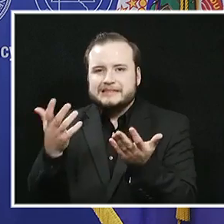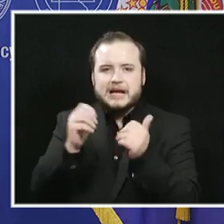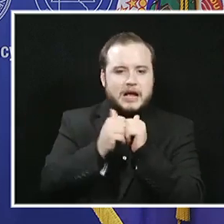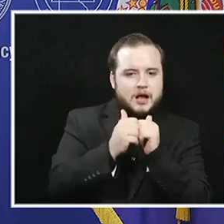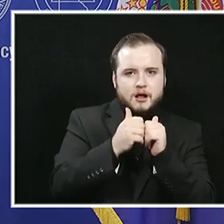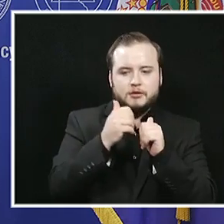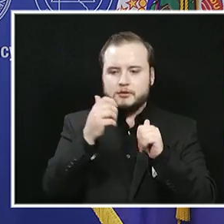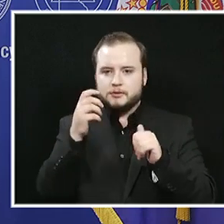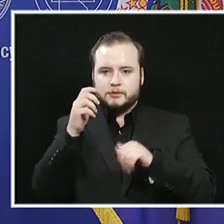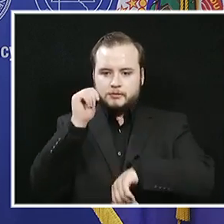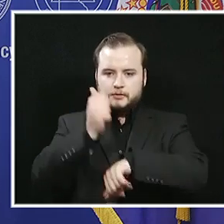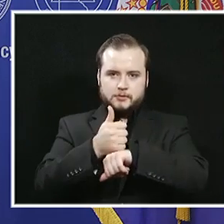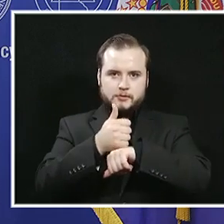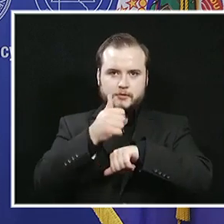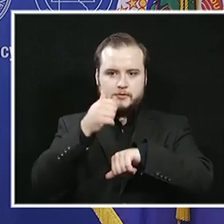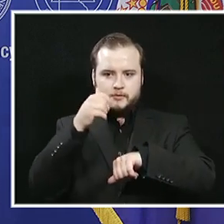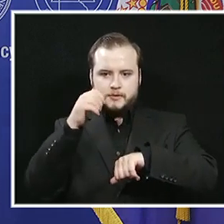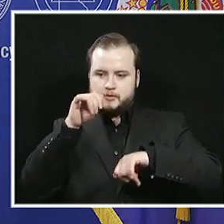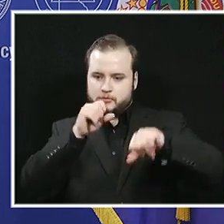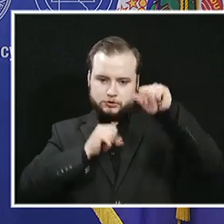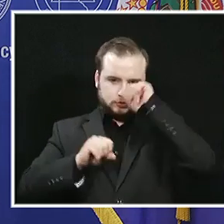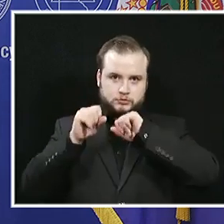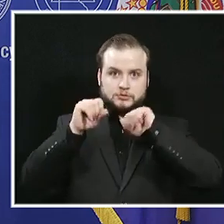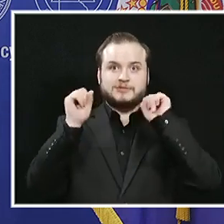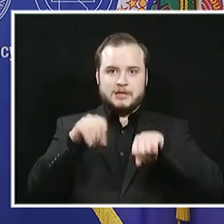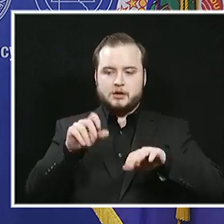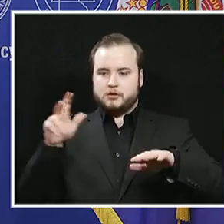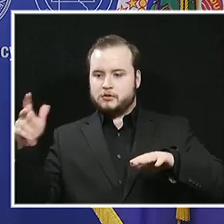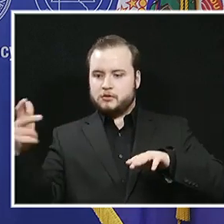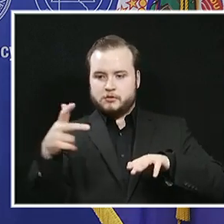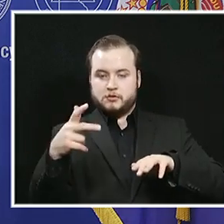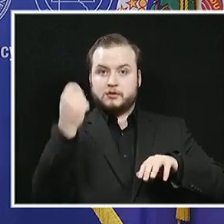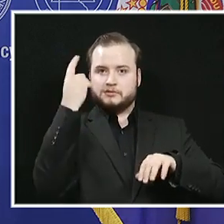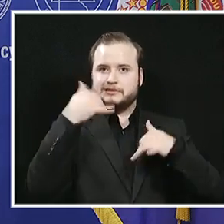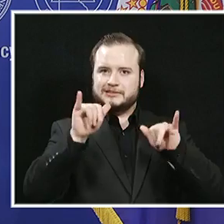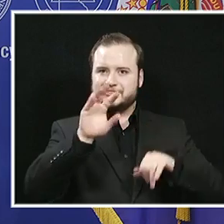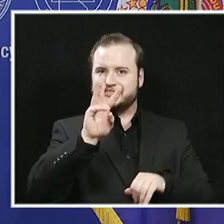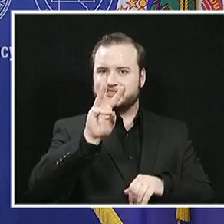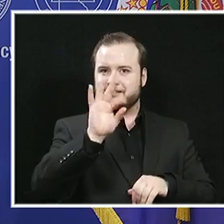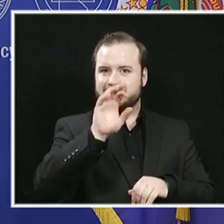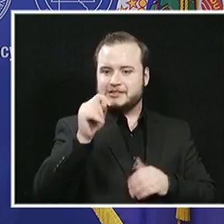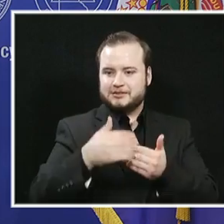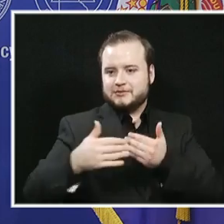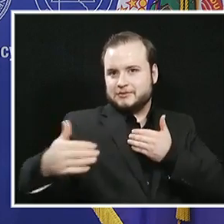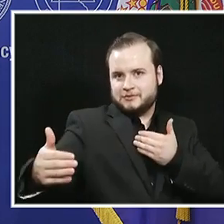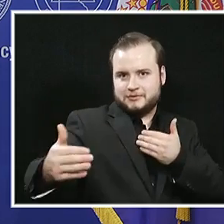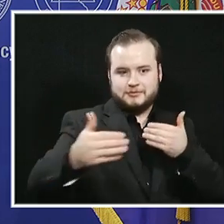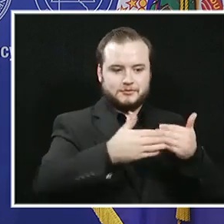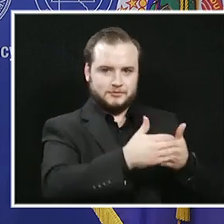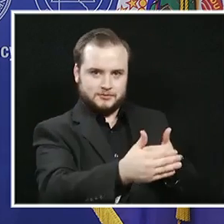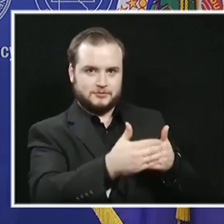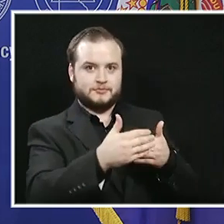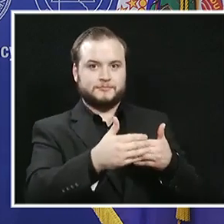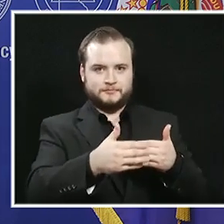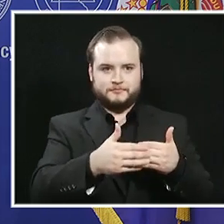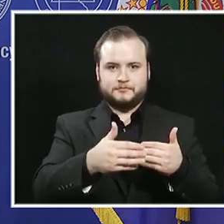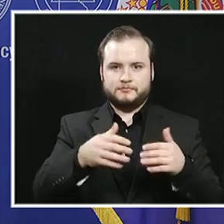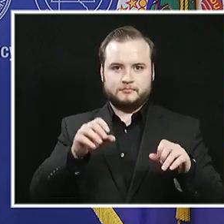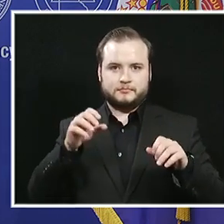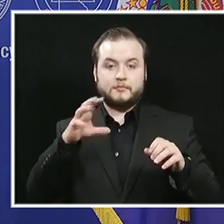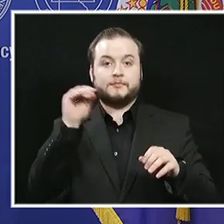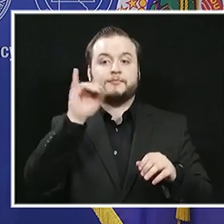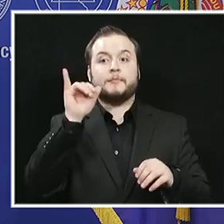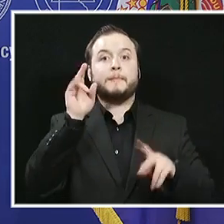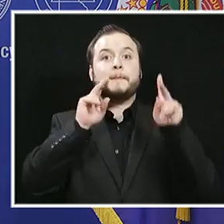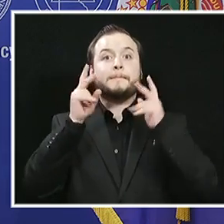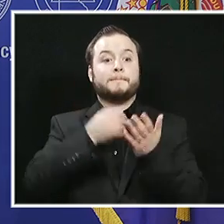the item as you come to get it. And delivery professionals who are coming to people's homes to deliver goods also need to remain outside of the